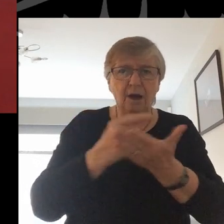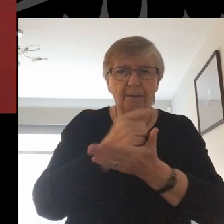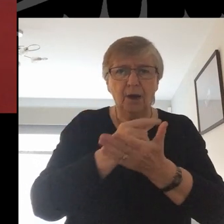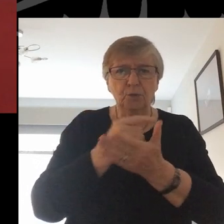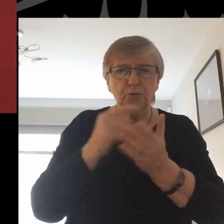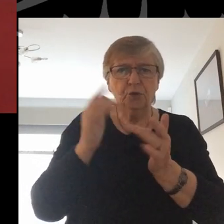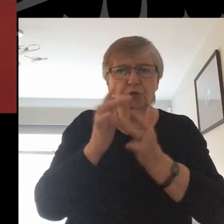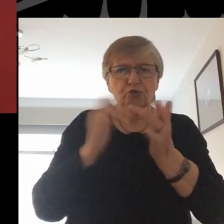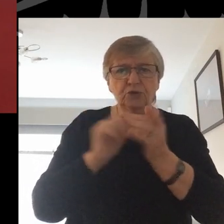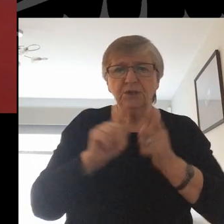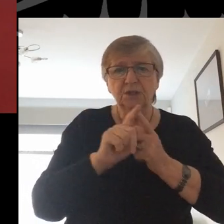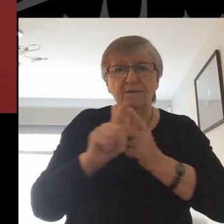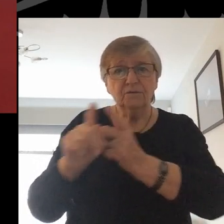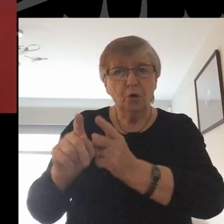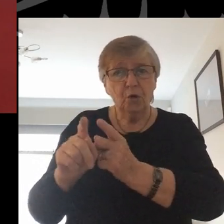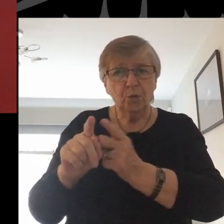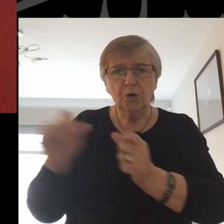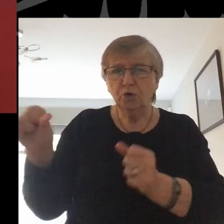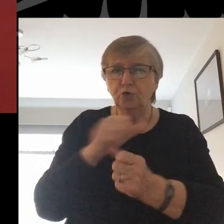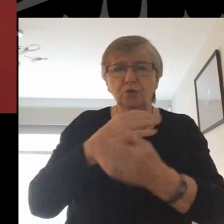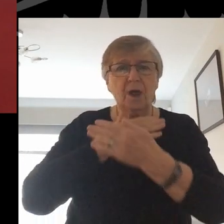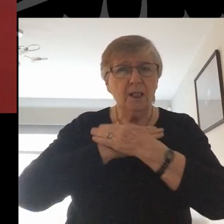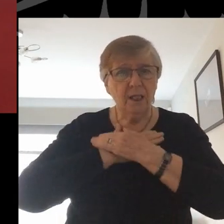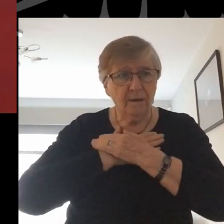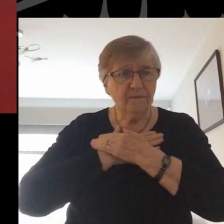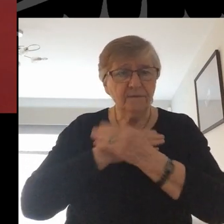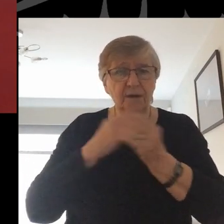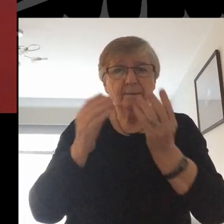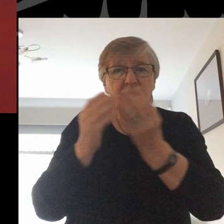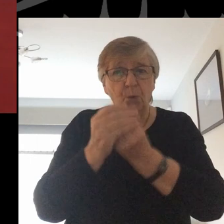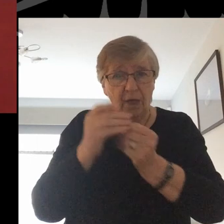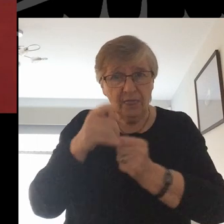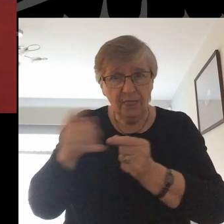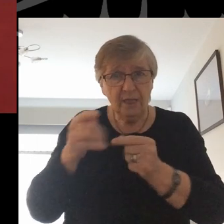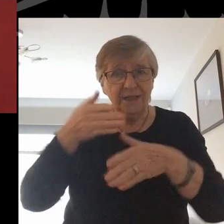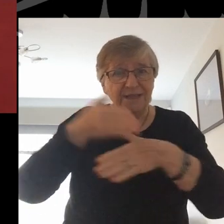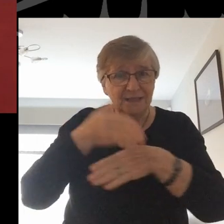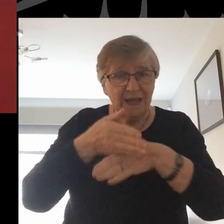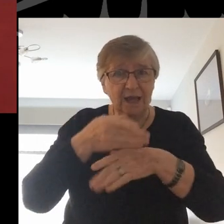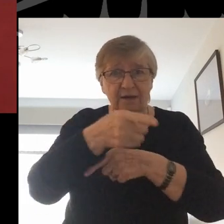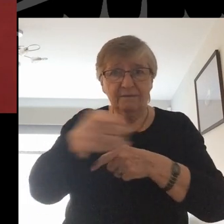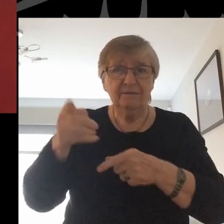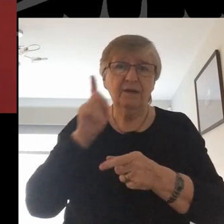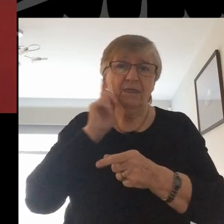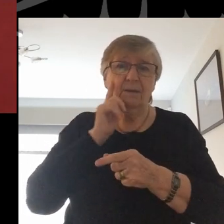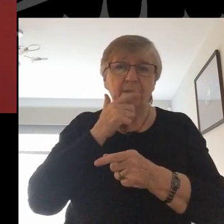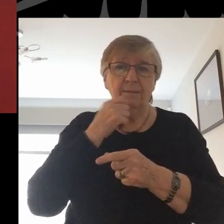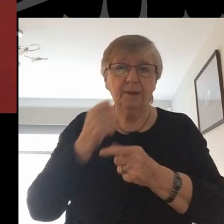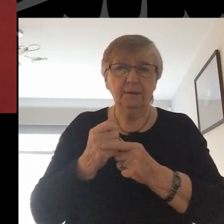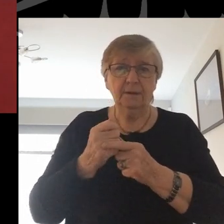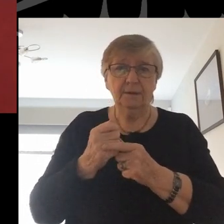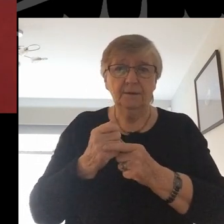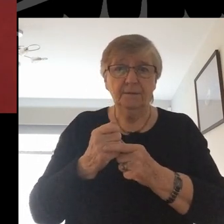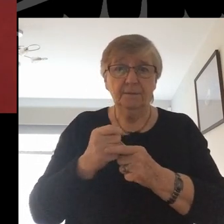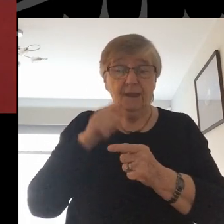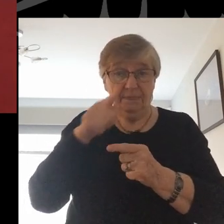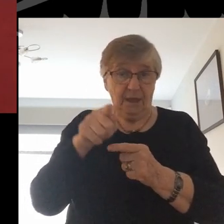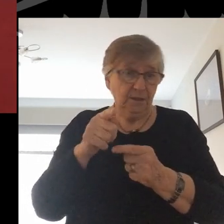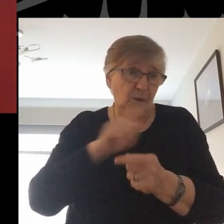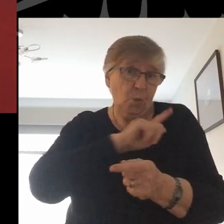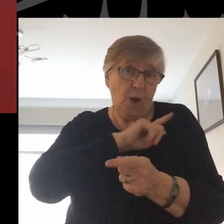followers of Jesus were to love and be with and serve those that they went to. This is the motivation for